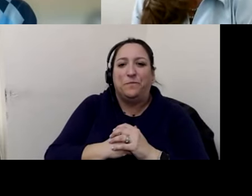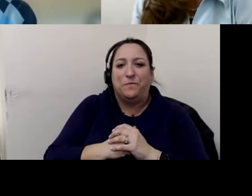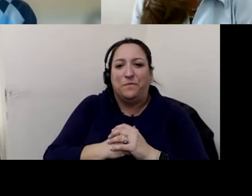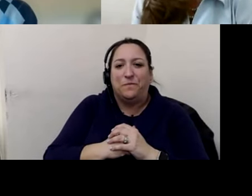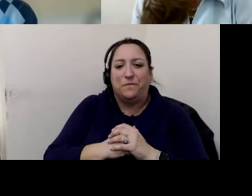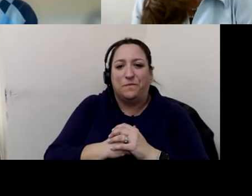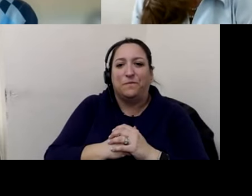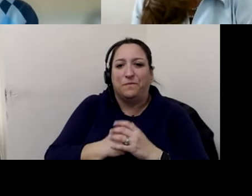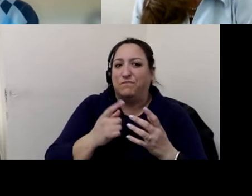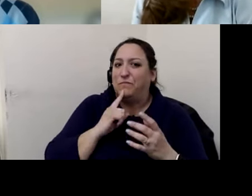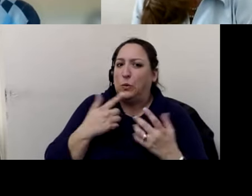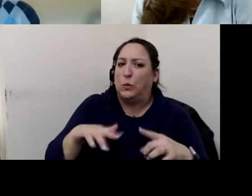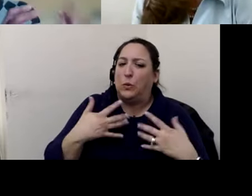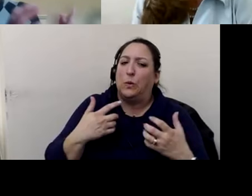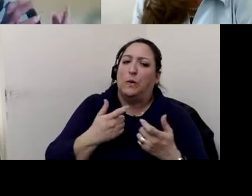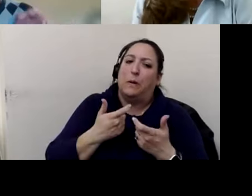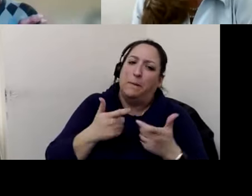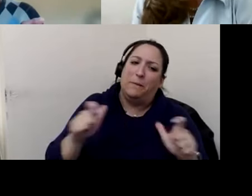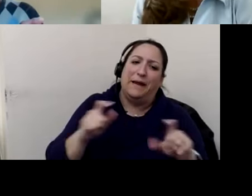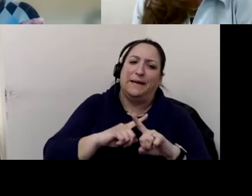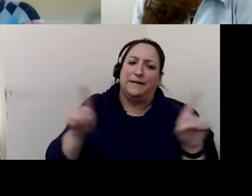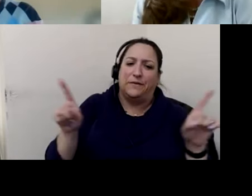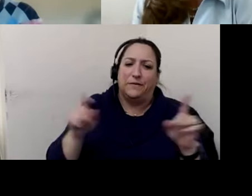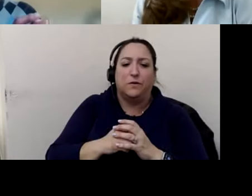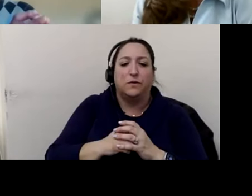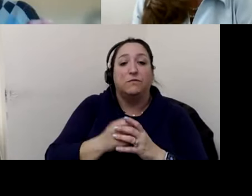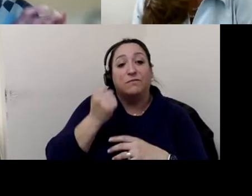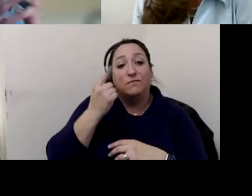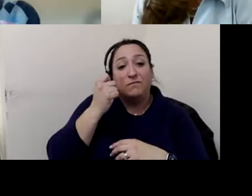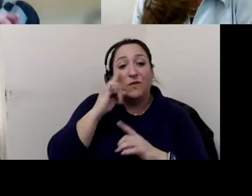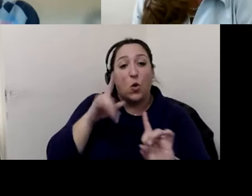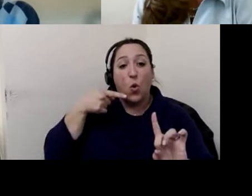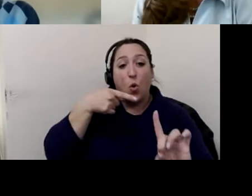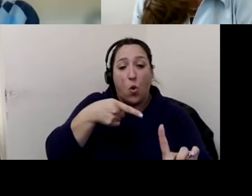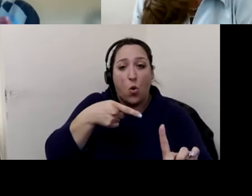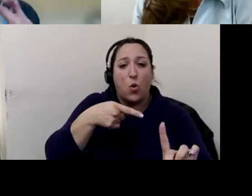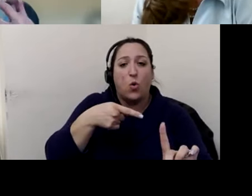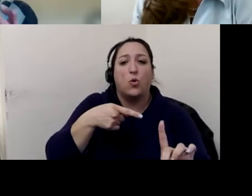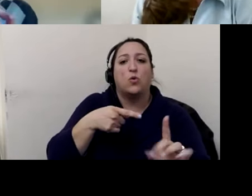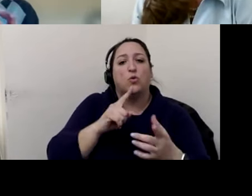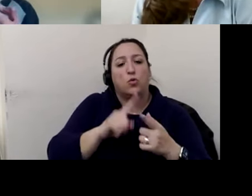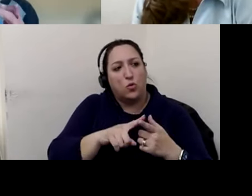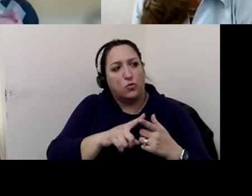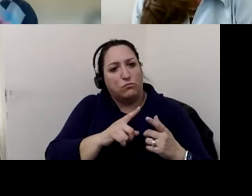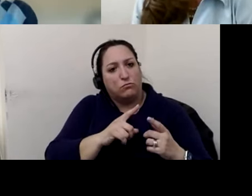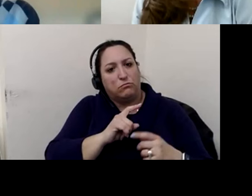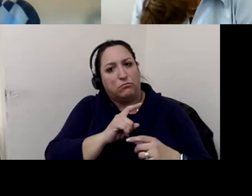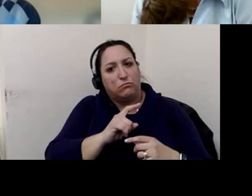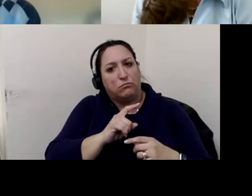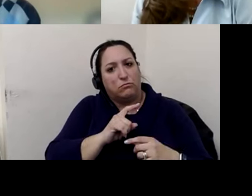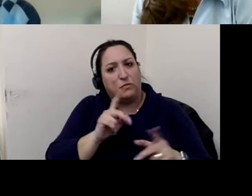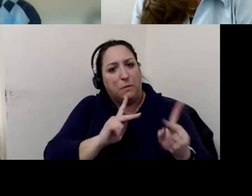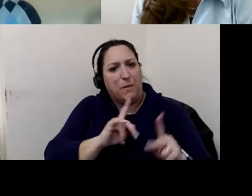They made a tremendous difference. Again, the goal was to afford people